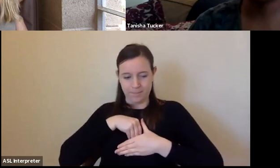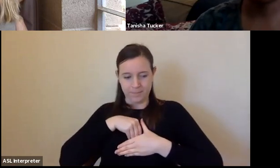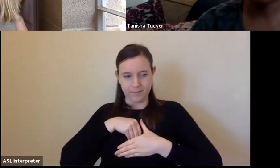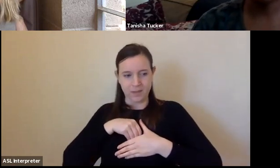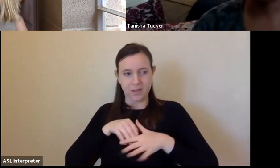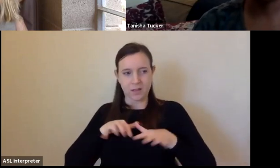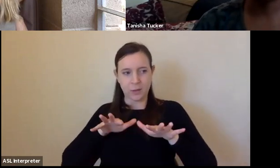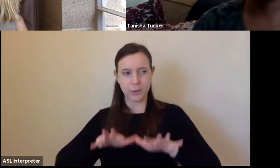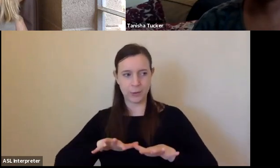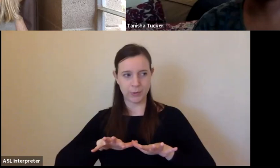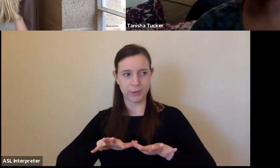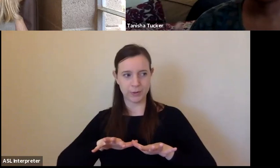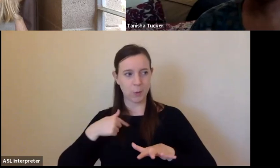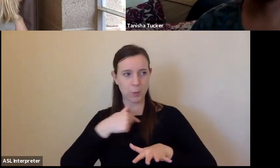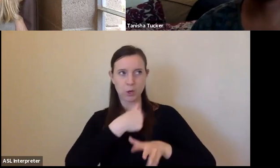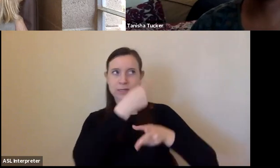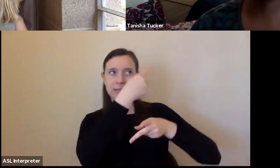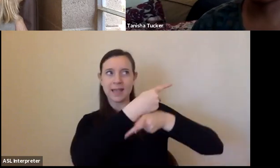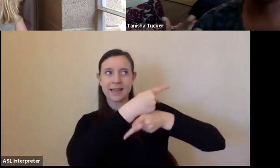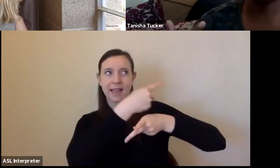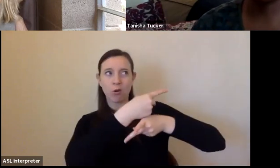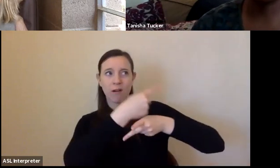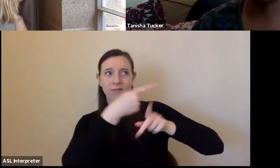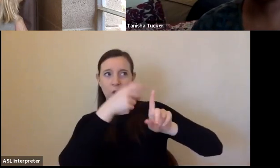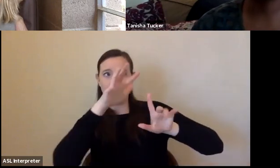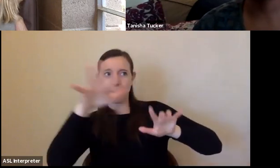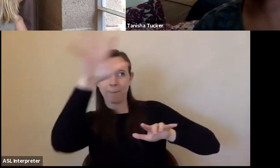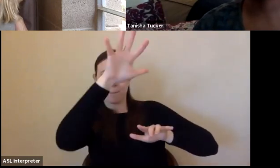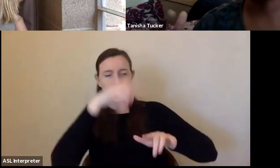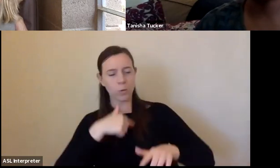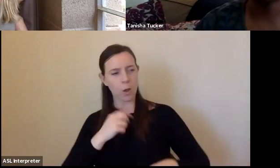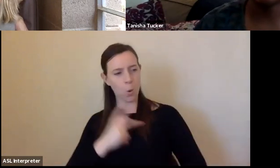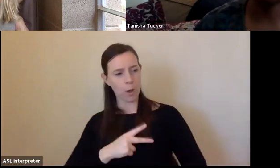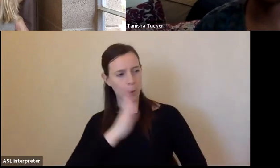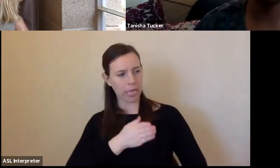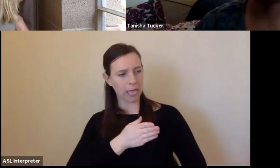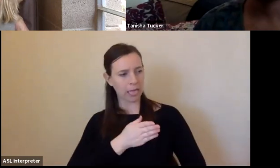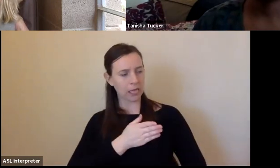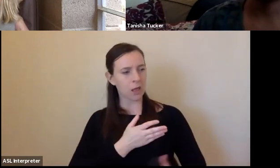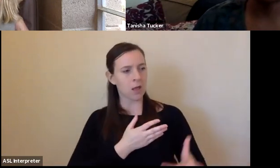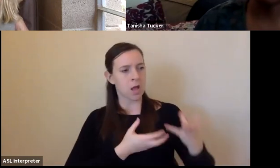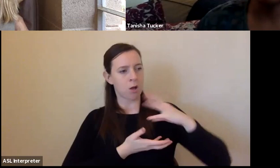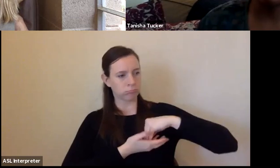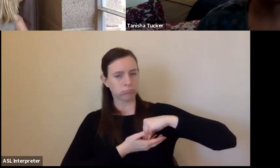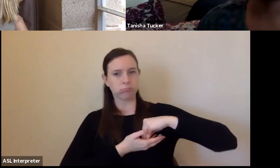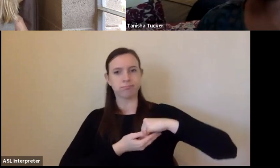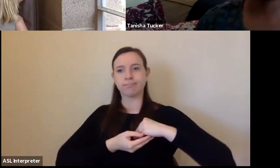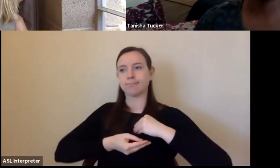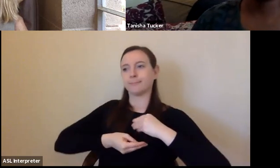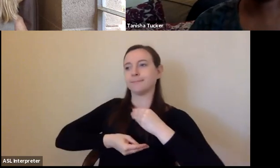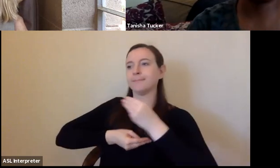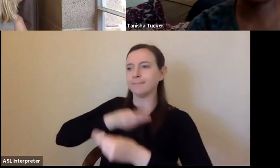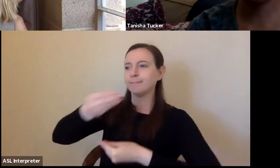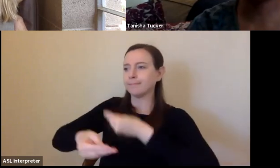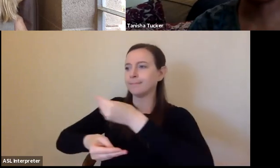be okay, and it's bringing that within myself so that I can bring that to my workspace, to